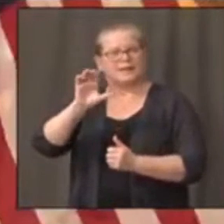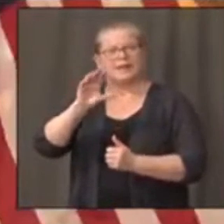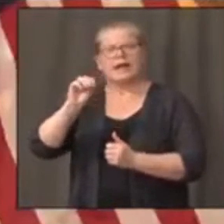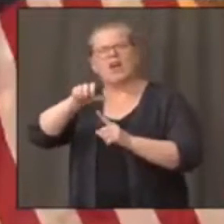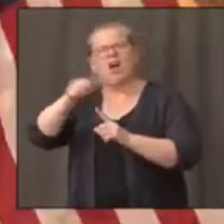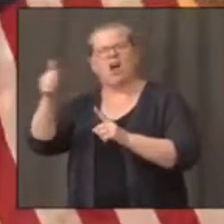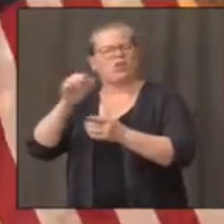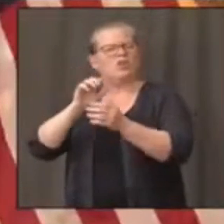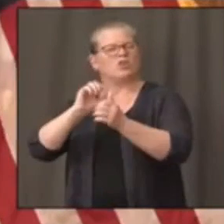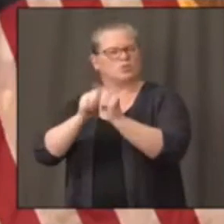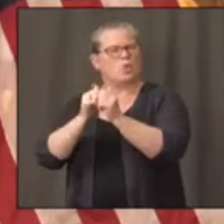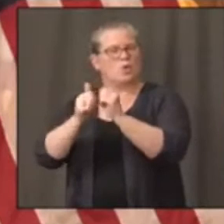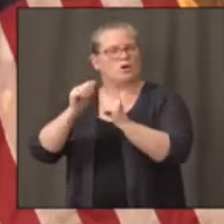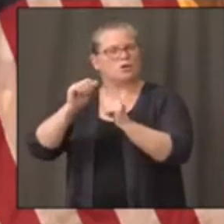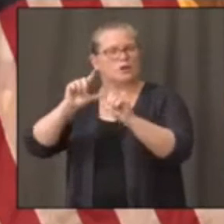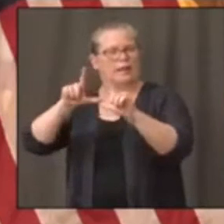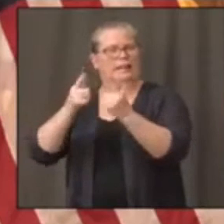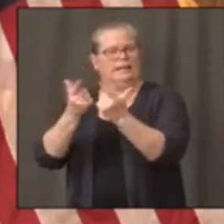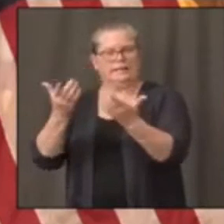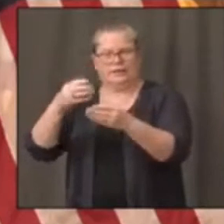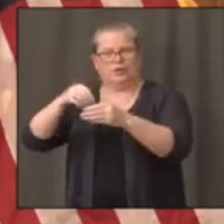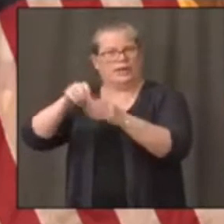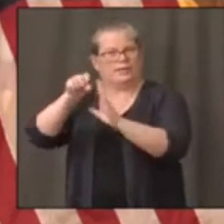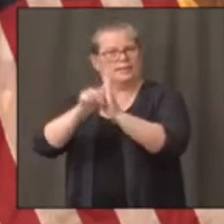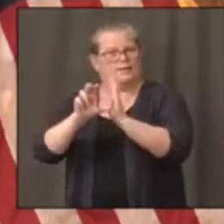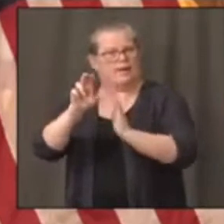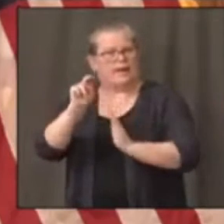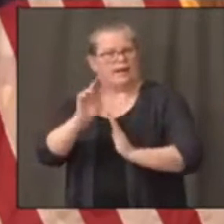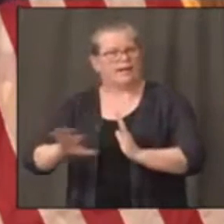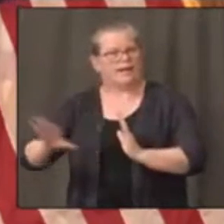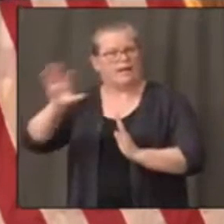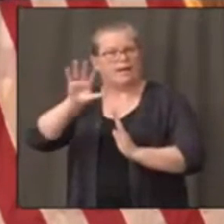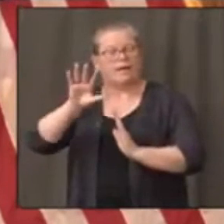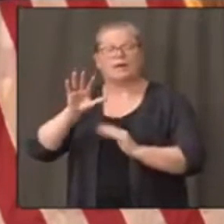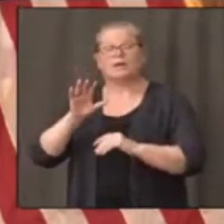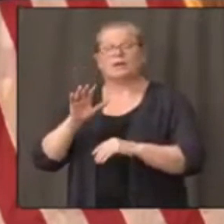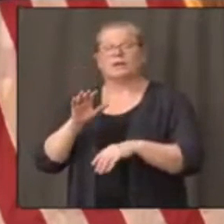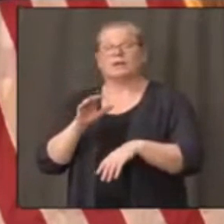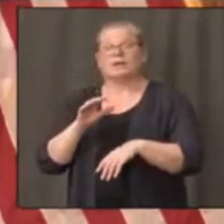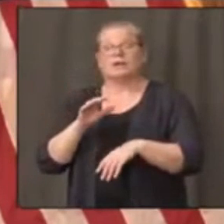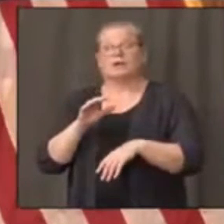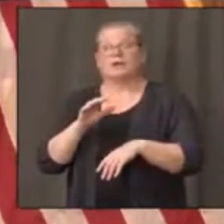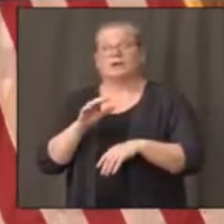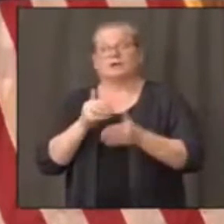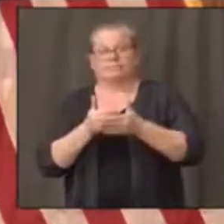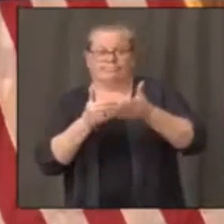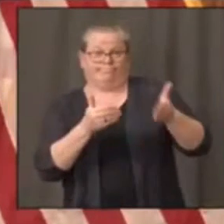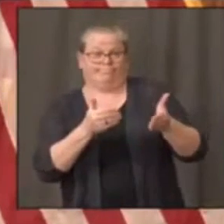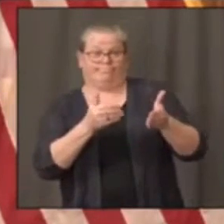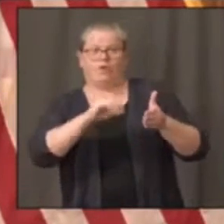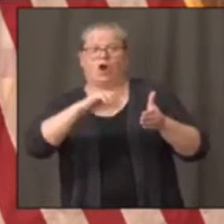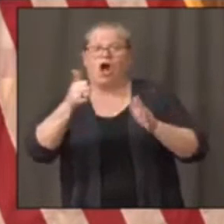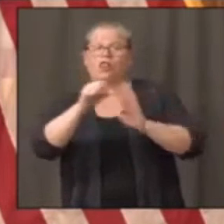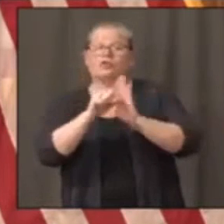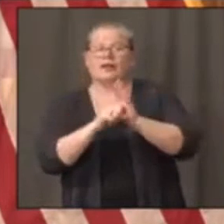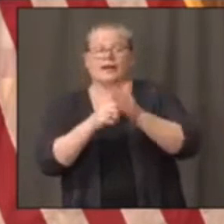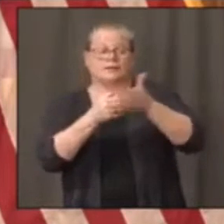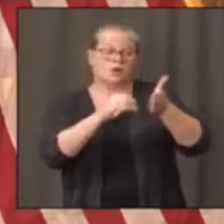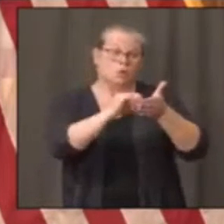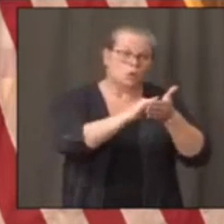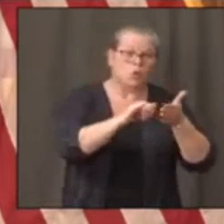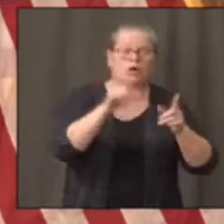So I know they're in close contact. We were aware of the action taken by our neighboring states and have